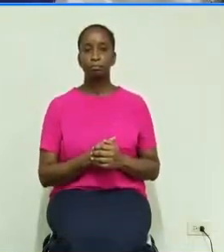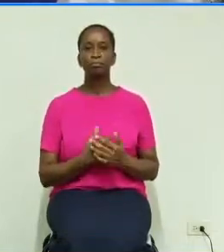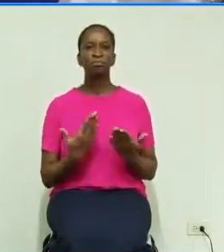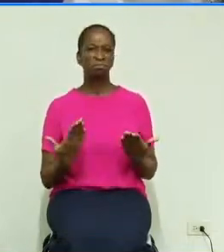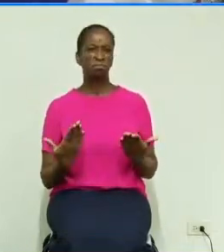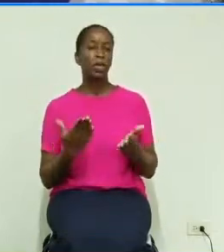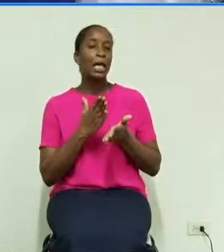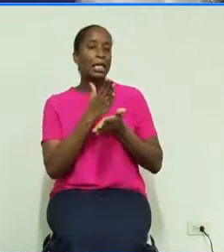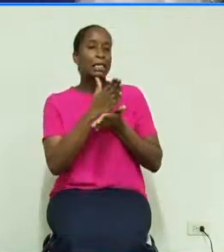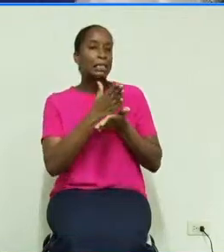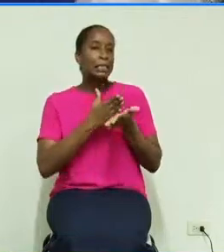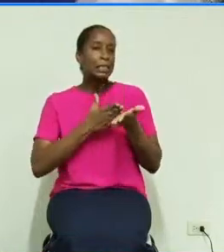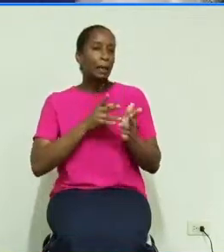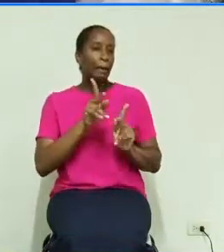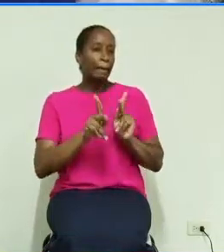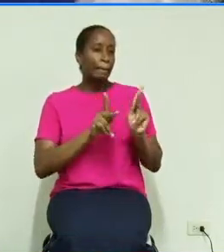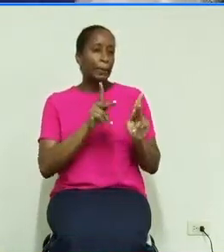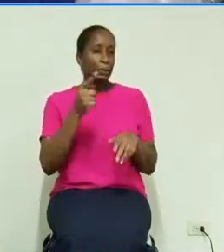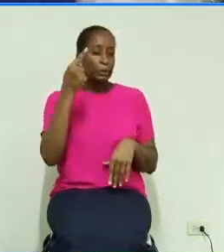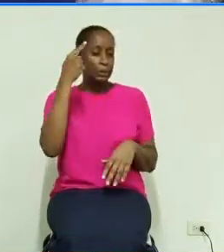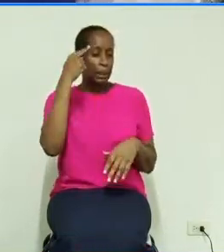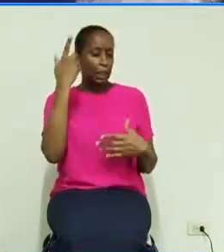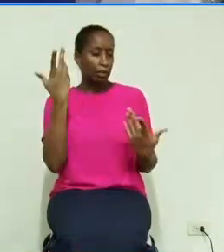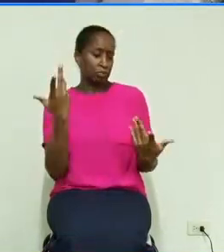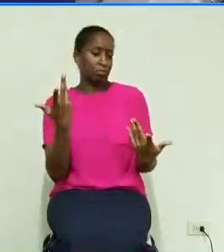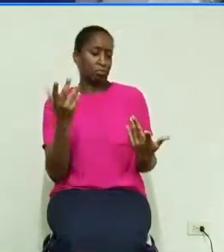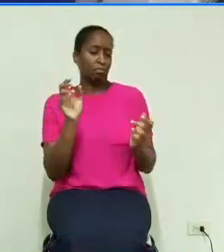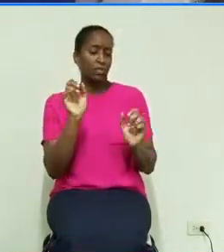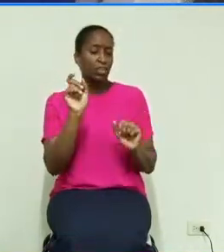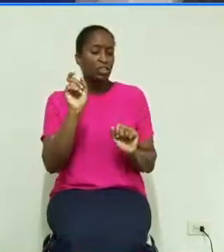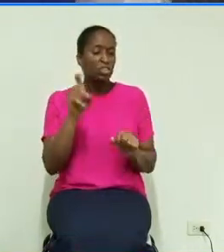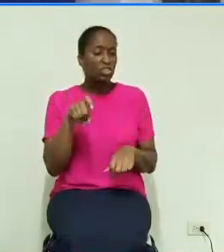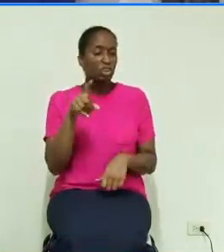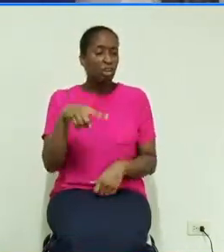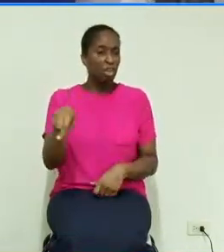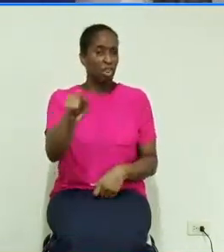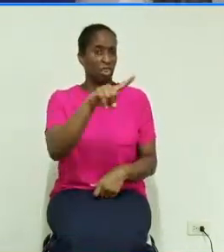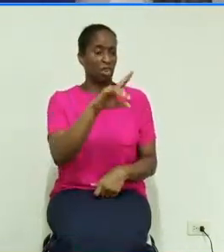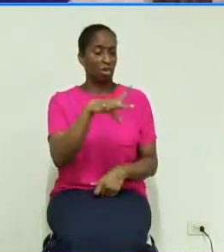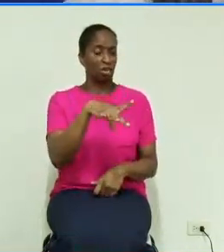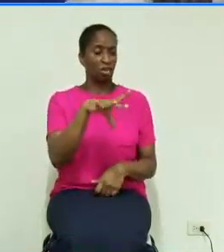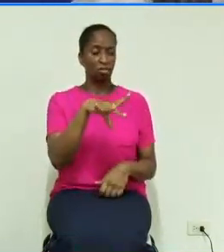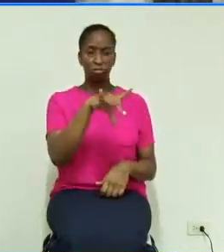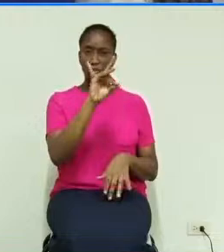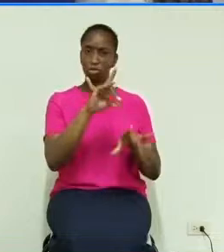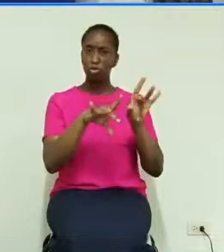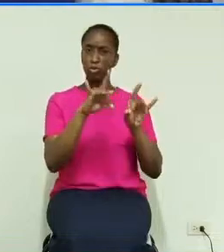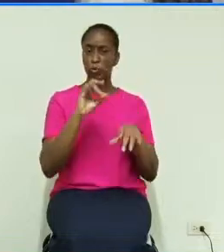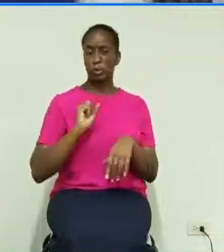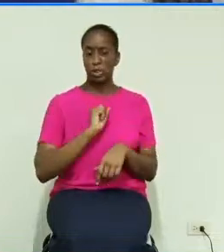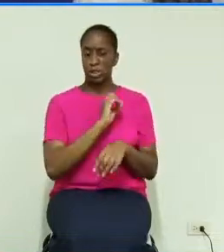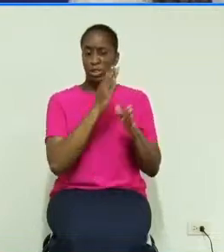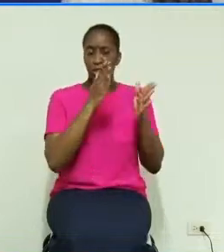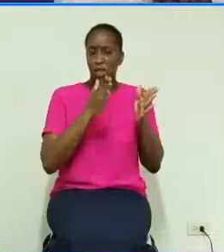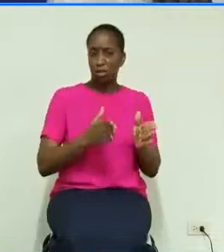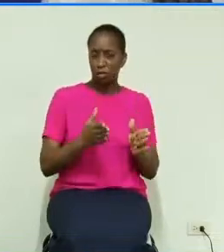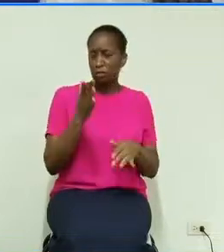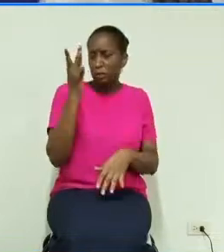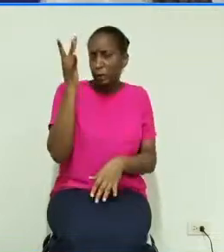views. We may not agree with many, but we have a duty to look at all